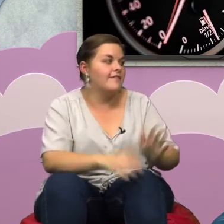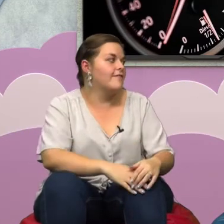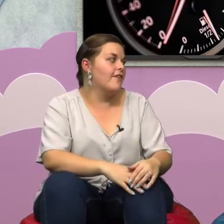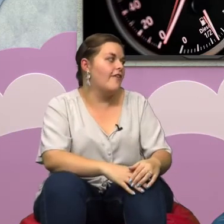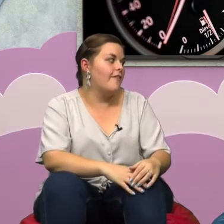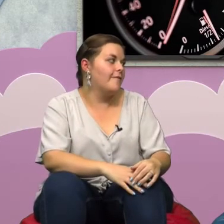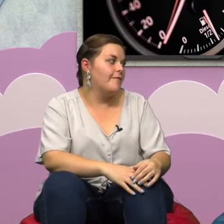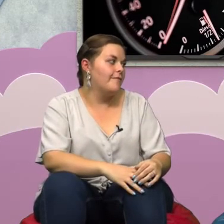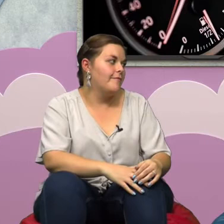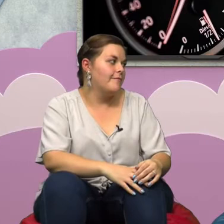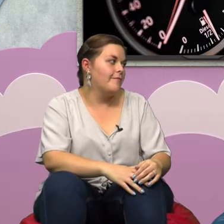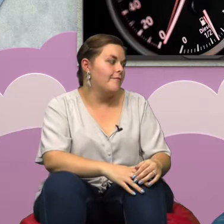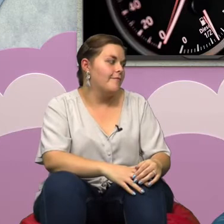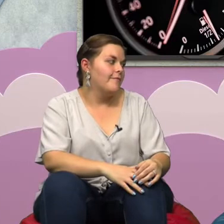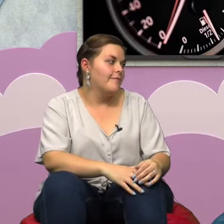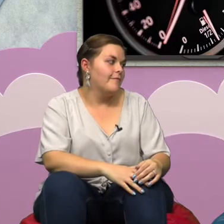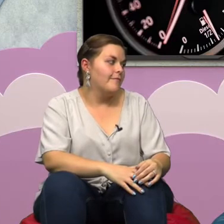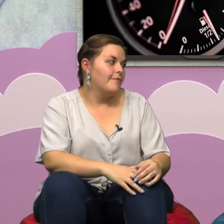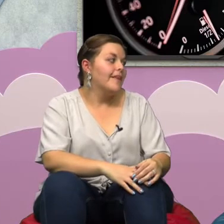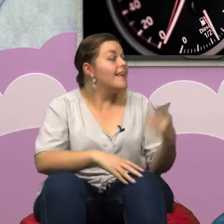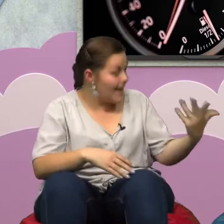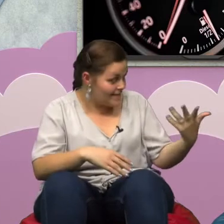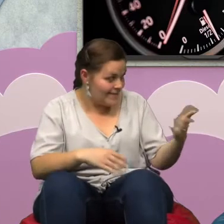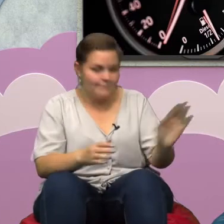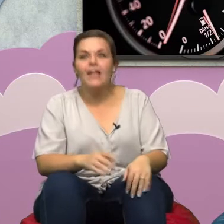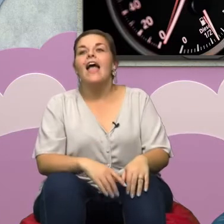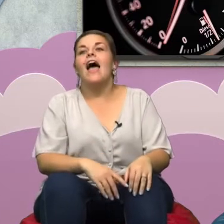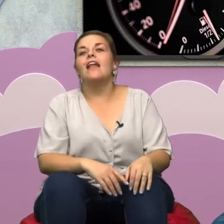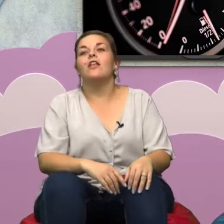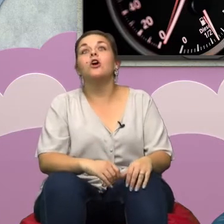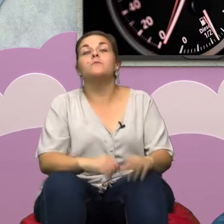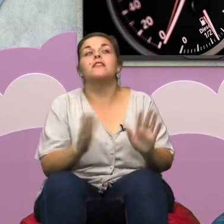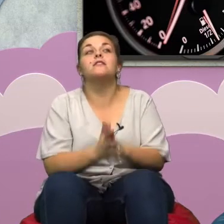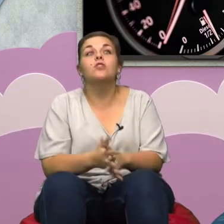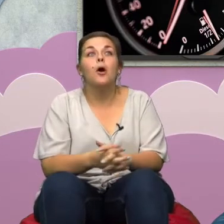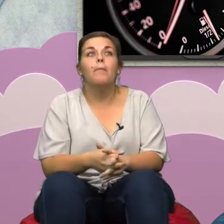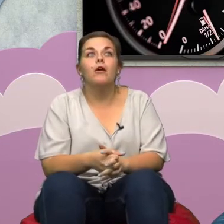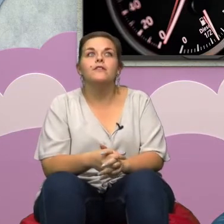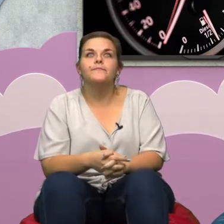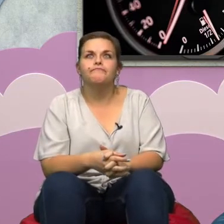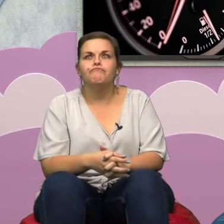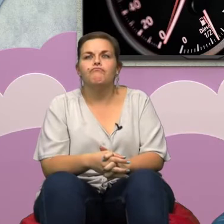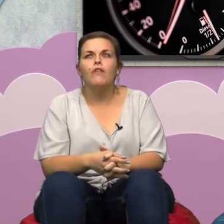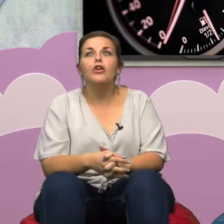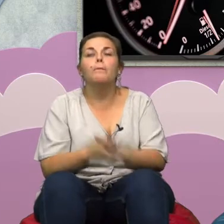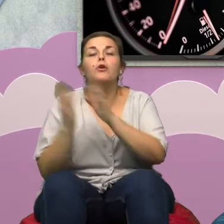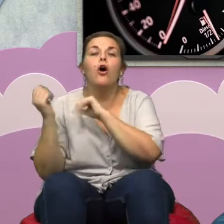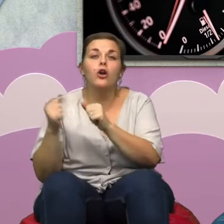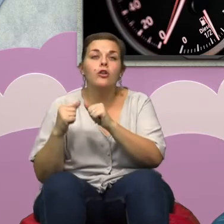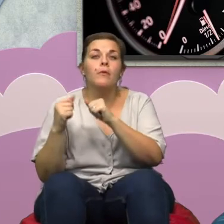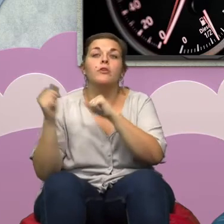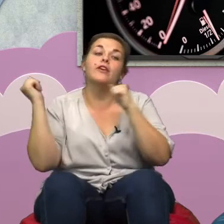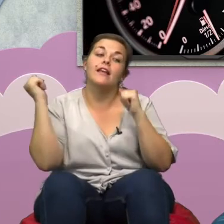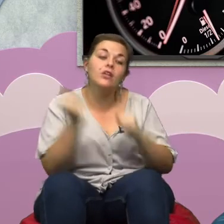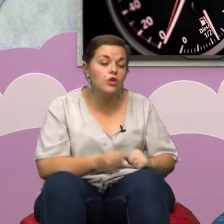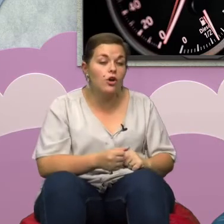in the car yes and the last one this car part you put on